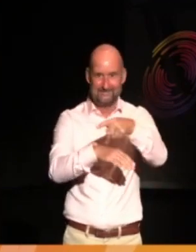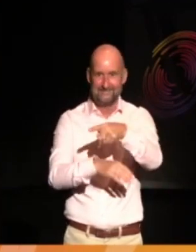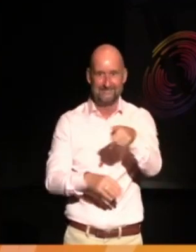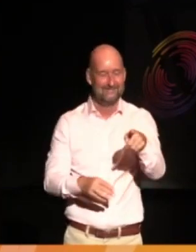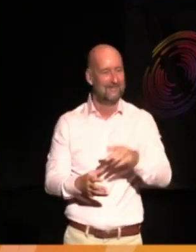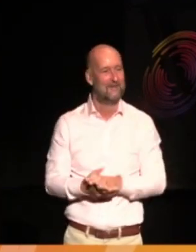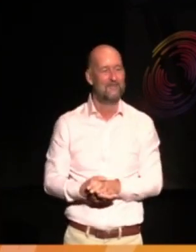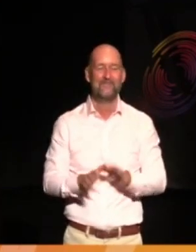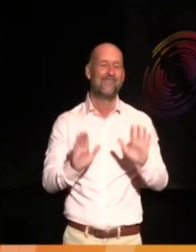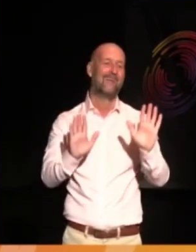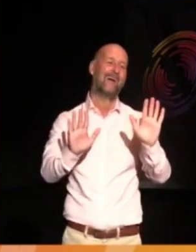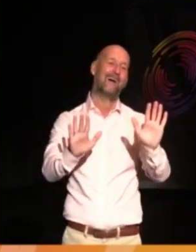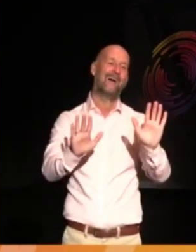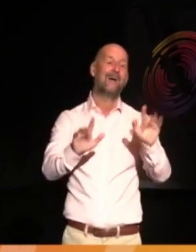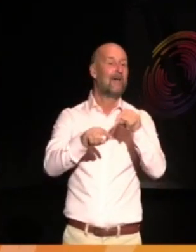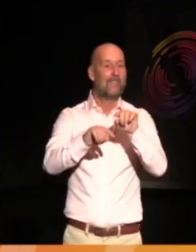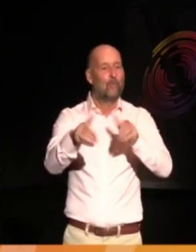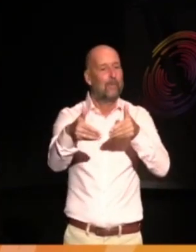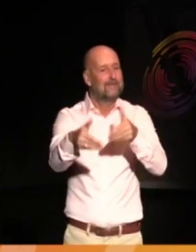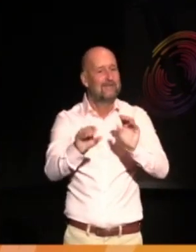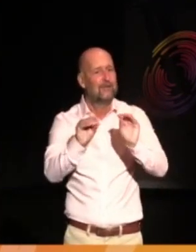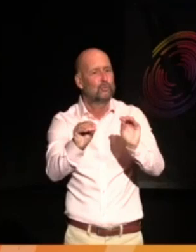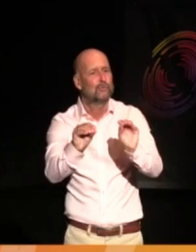Okay, now we're not going to have a session on this, but